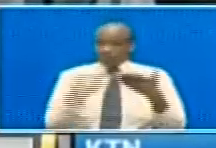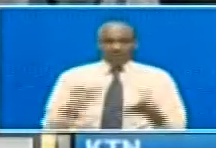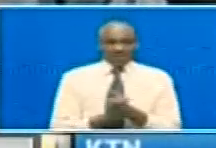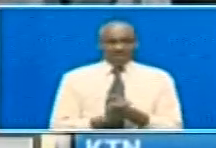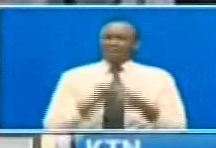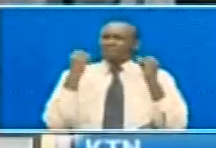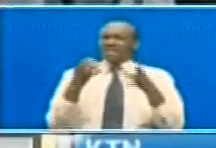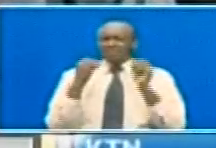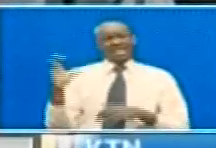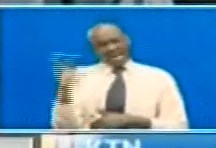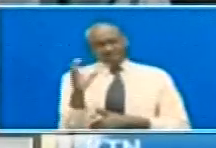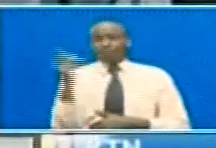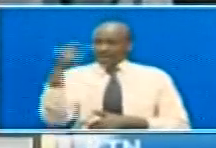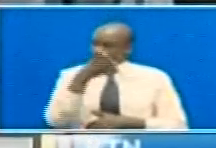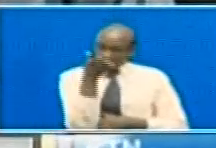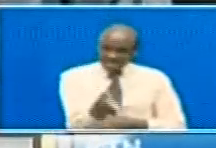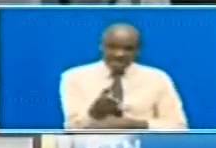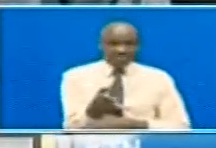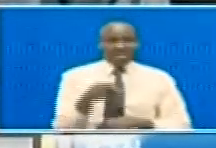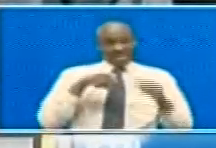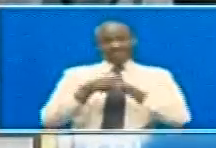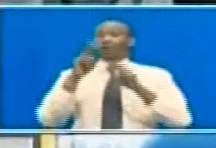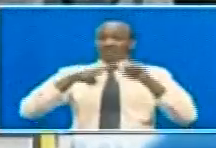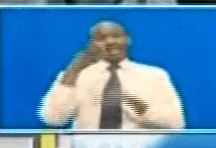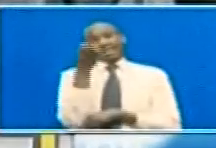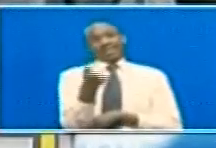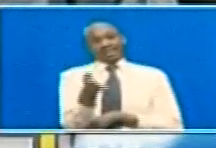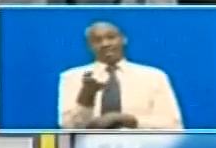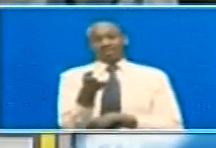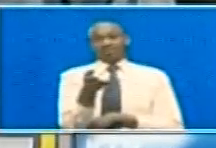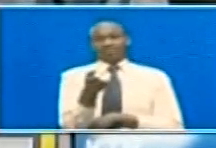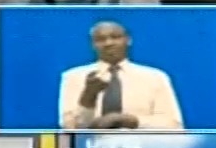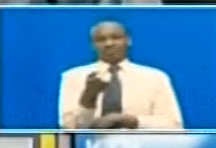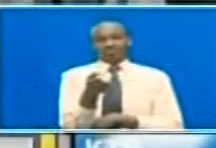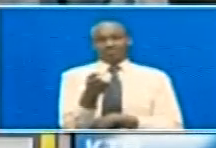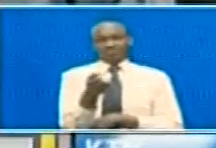many clients who normally enter in the hotel, in the restaurant.